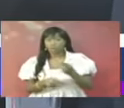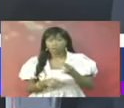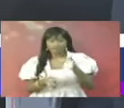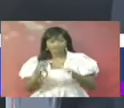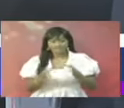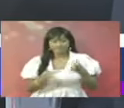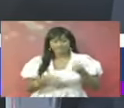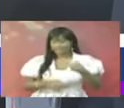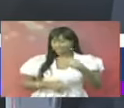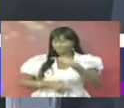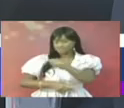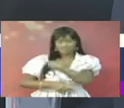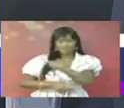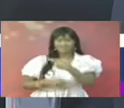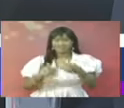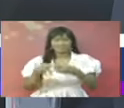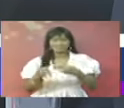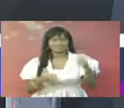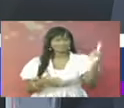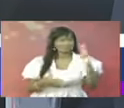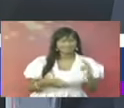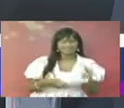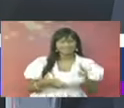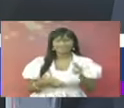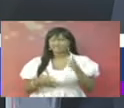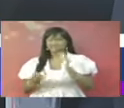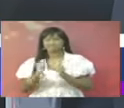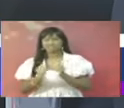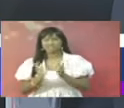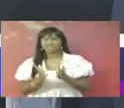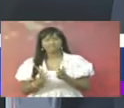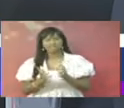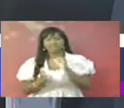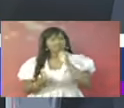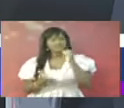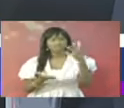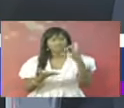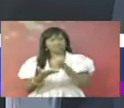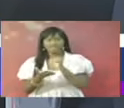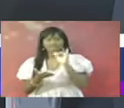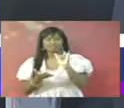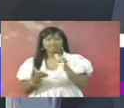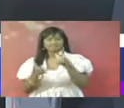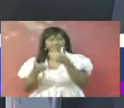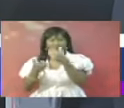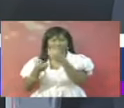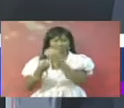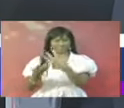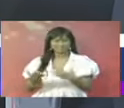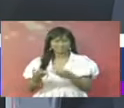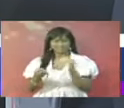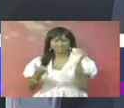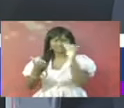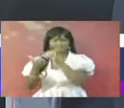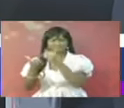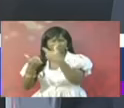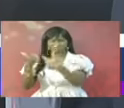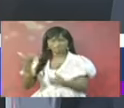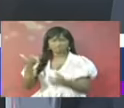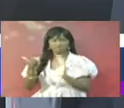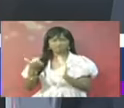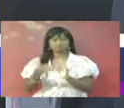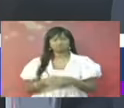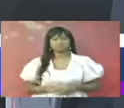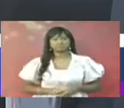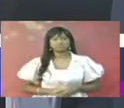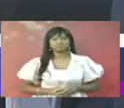vaccinated in the same manner. So it's not one of the fields that was really being calculated or tabulated to disaggregate the data